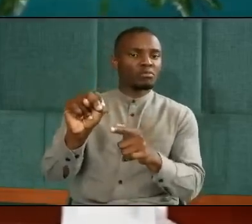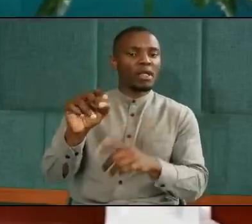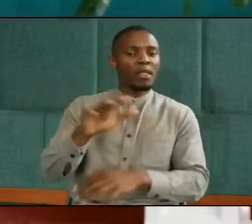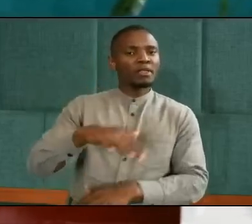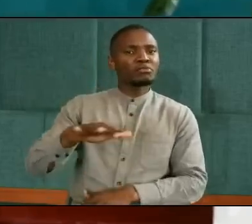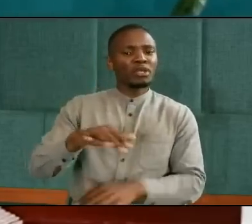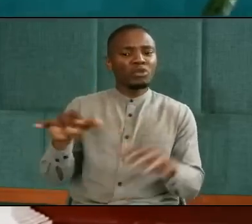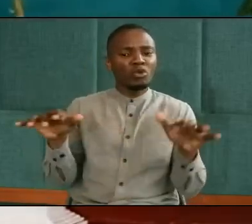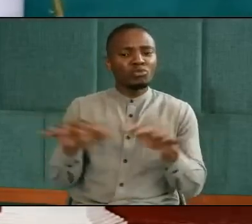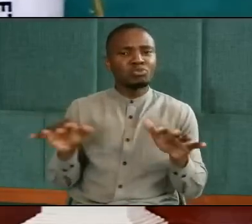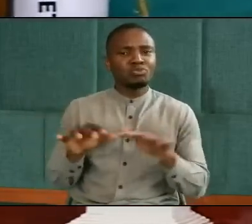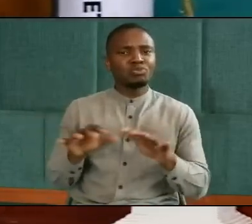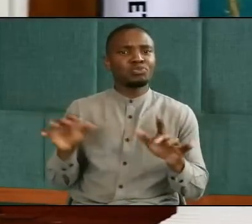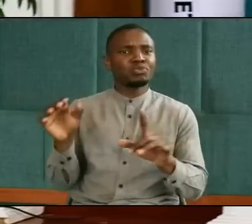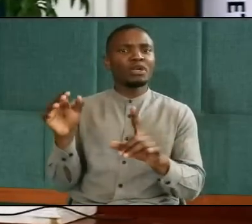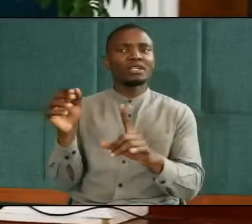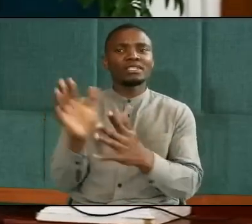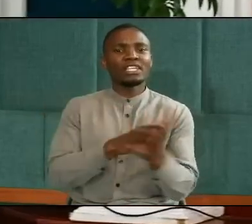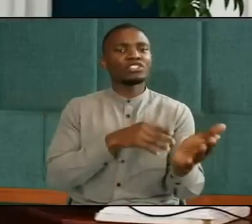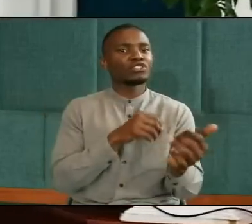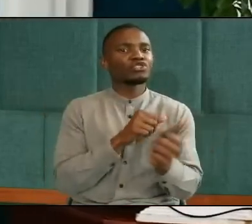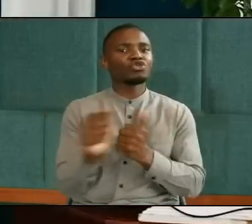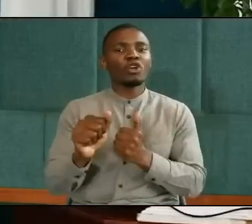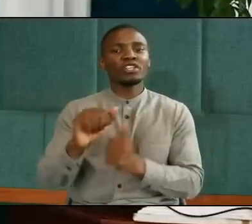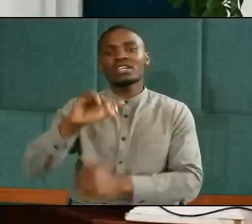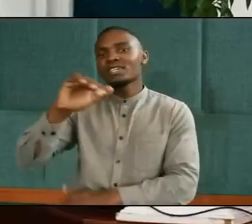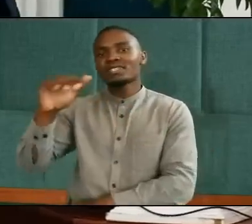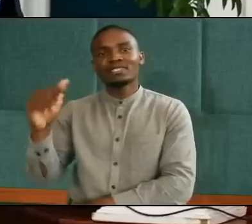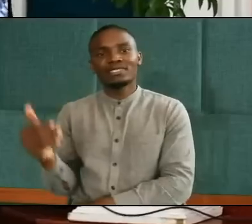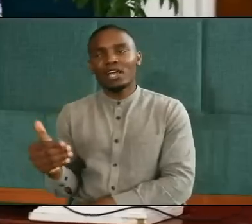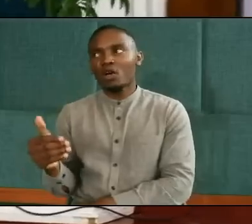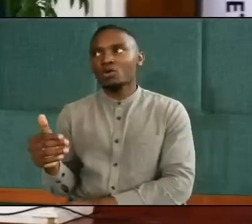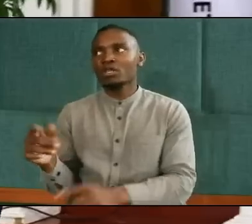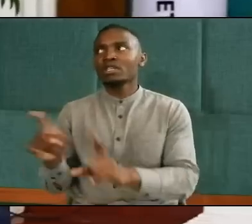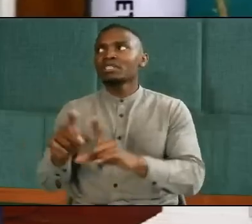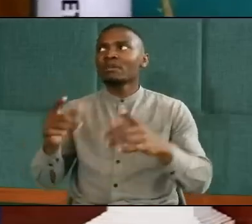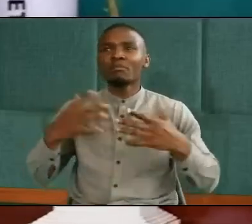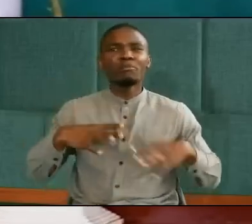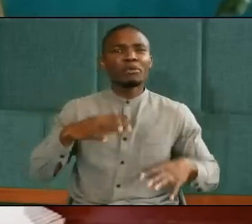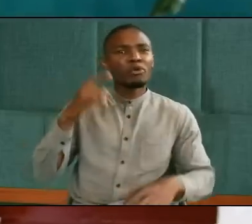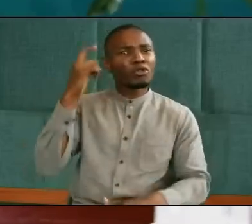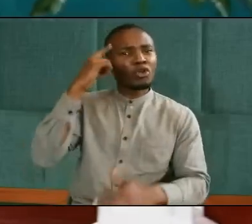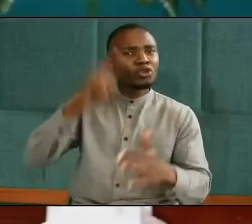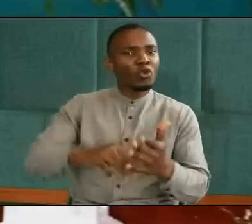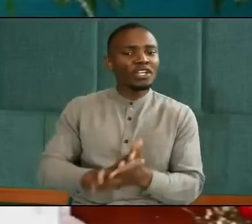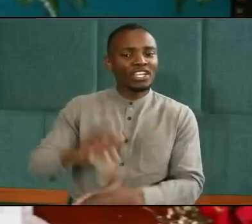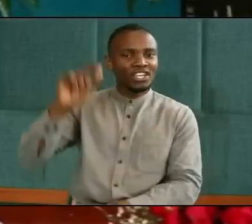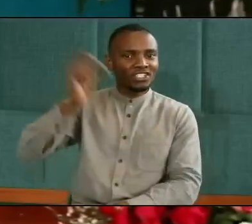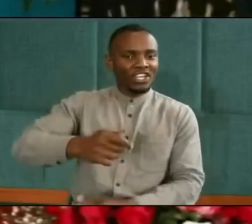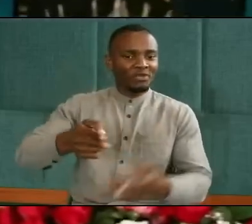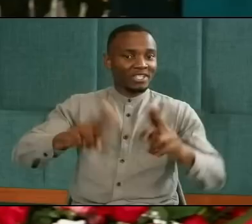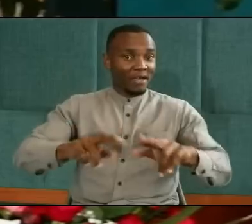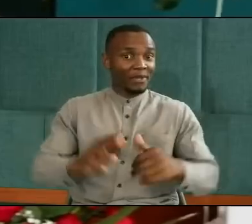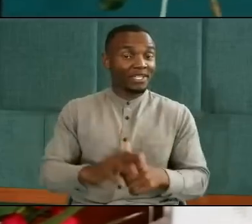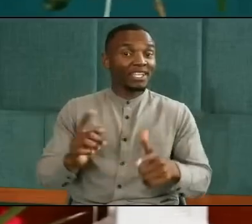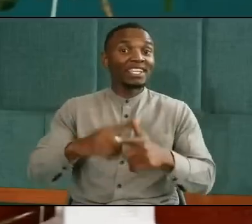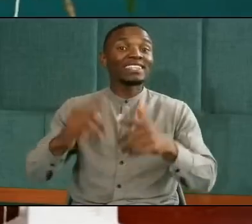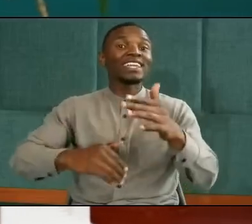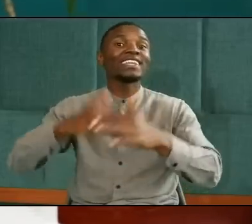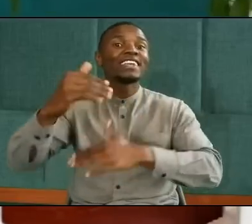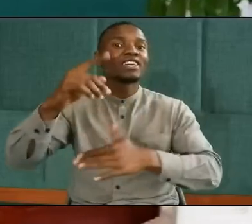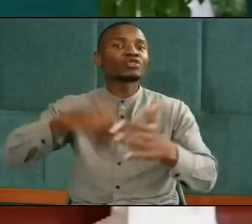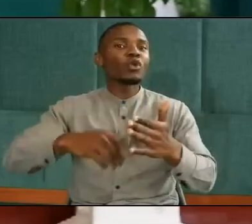violently, destroy the entire city, and folks thought that judgment was coming. Then it was followed by a